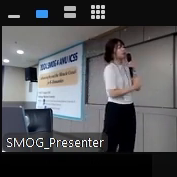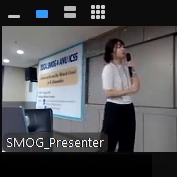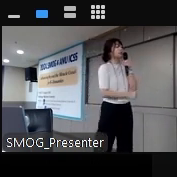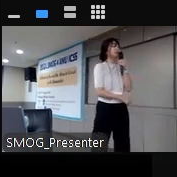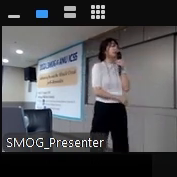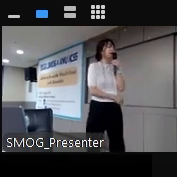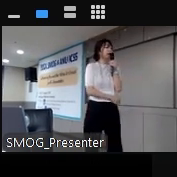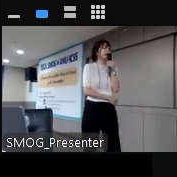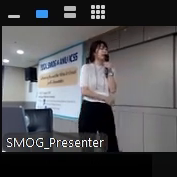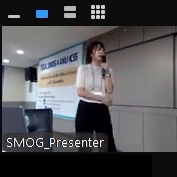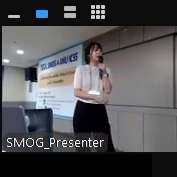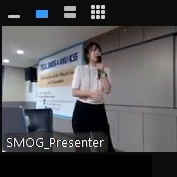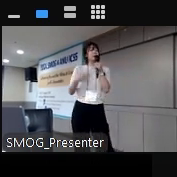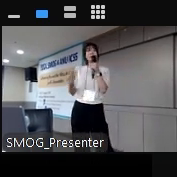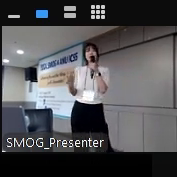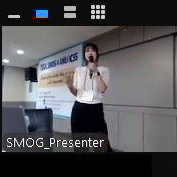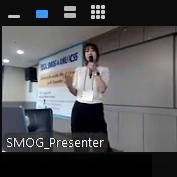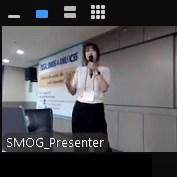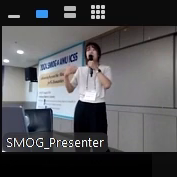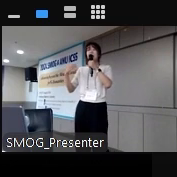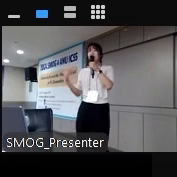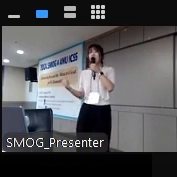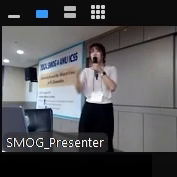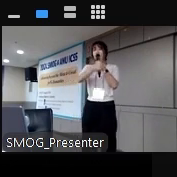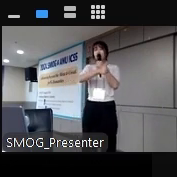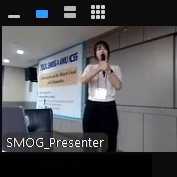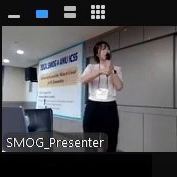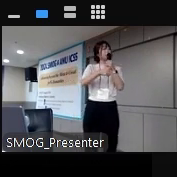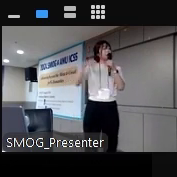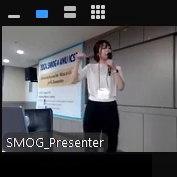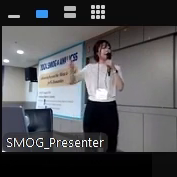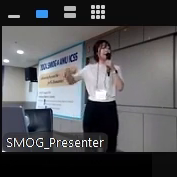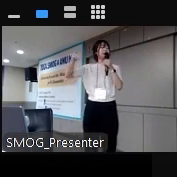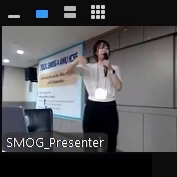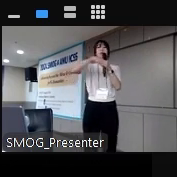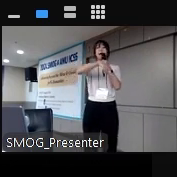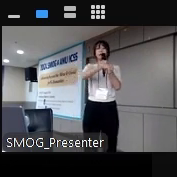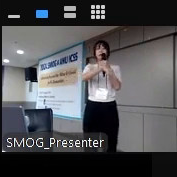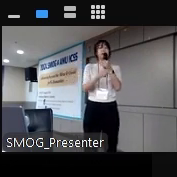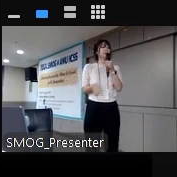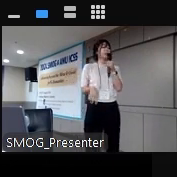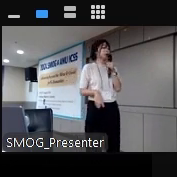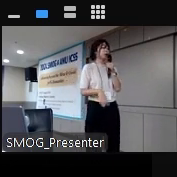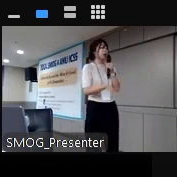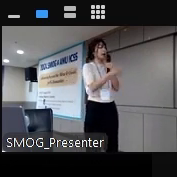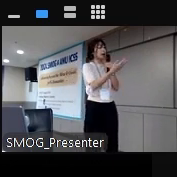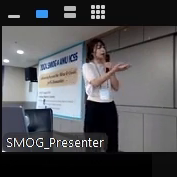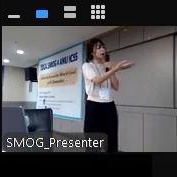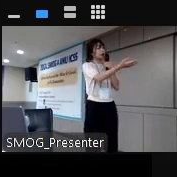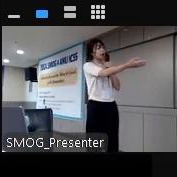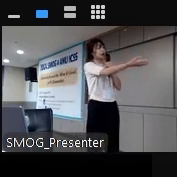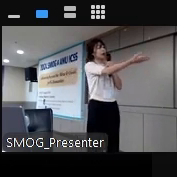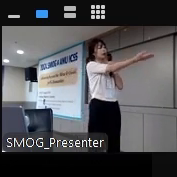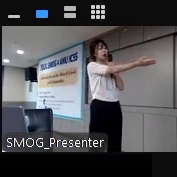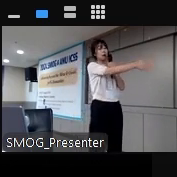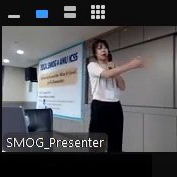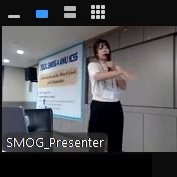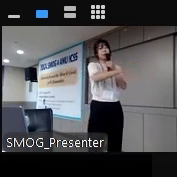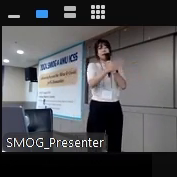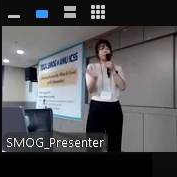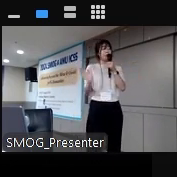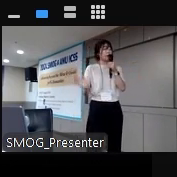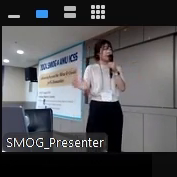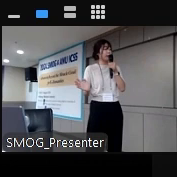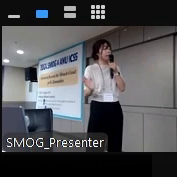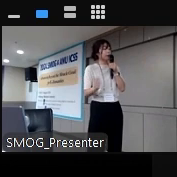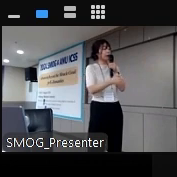and presence of narrative, but what we tested was not verb modification, but the pronoun use. So we asked whether the null argument,